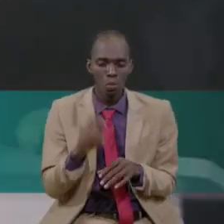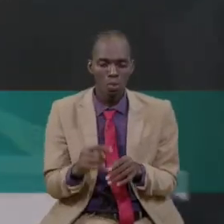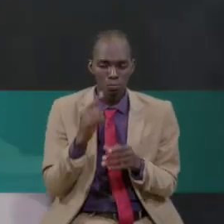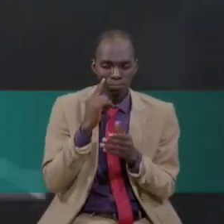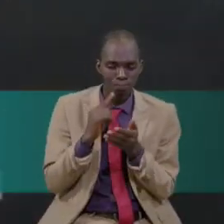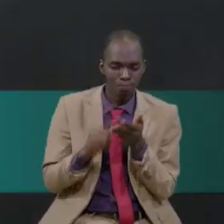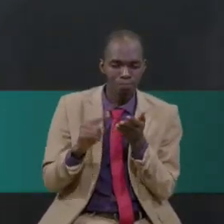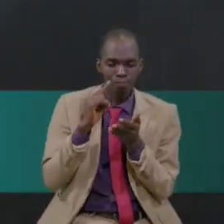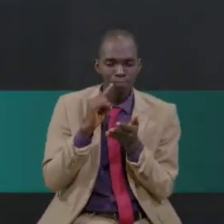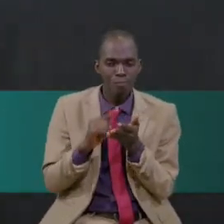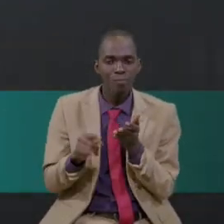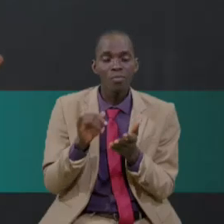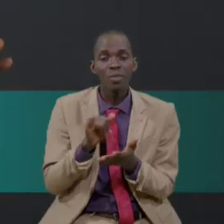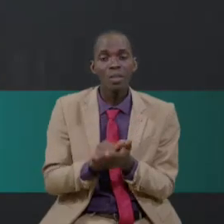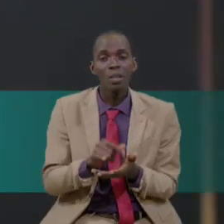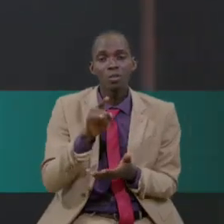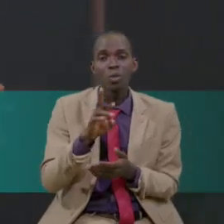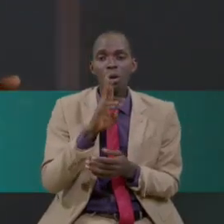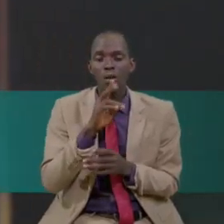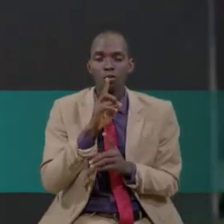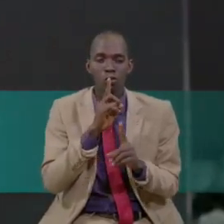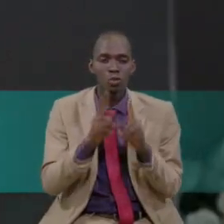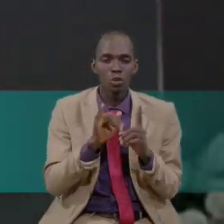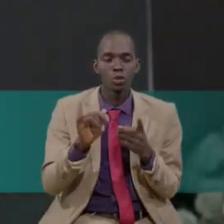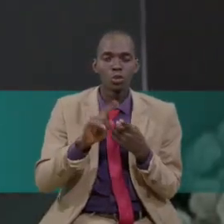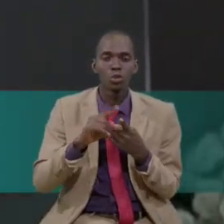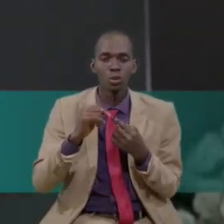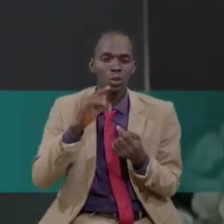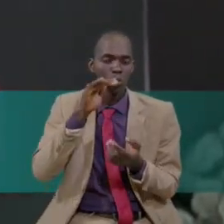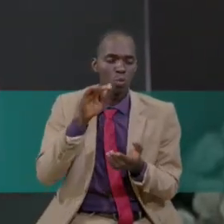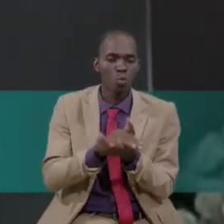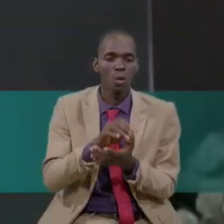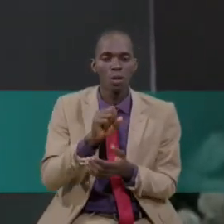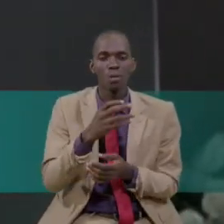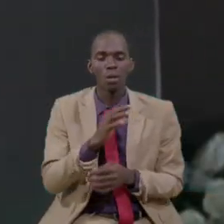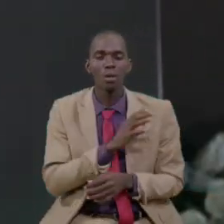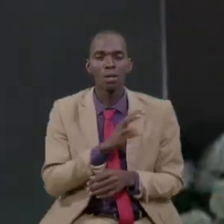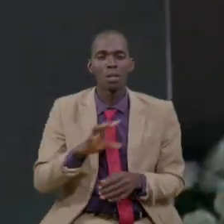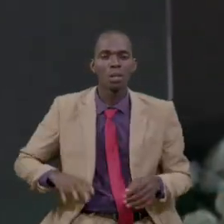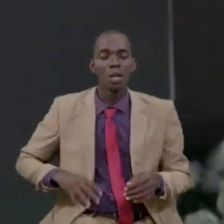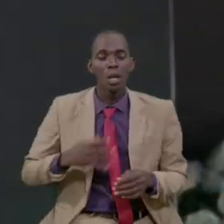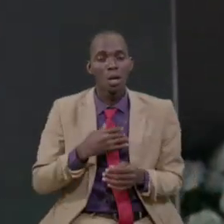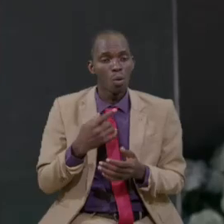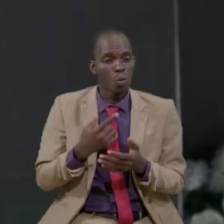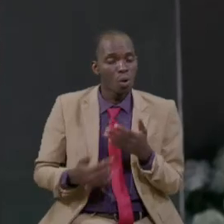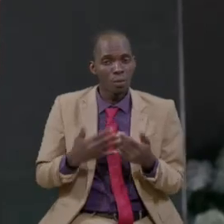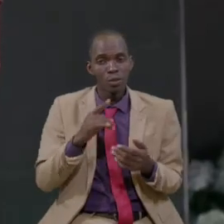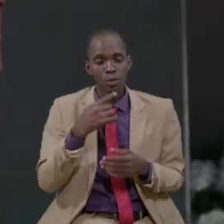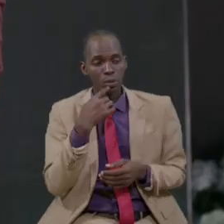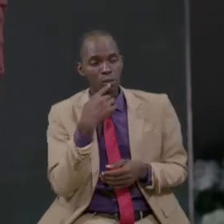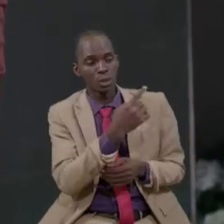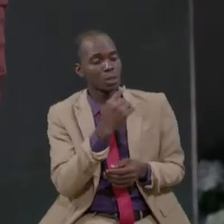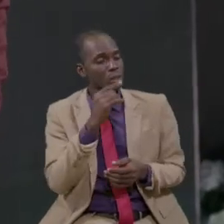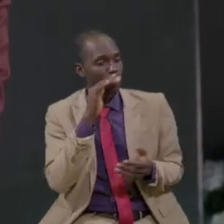talking to the bride of Christ. And what you say to the bride, you are